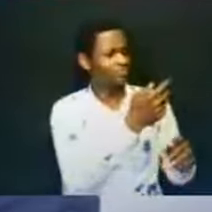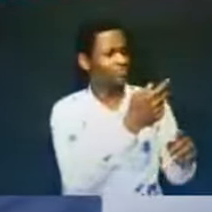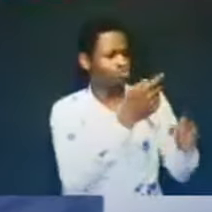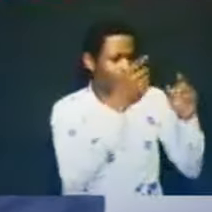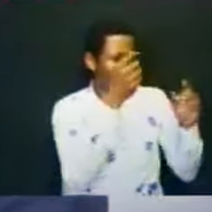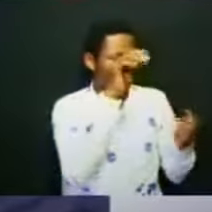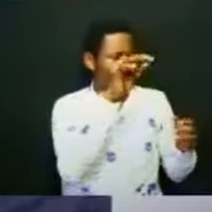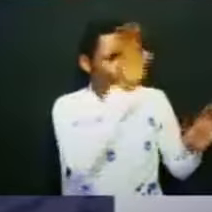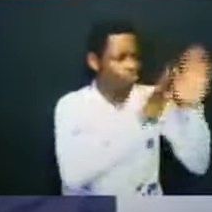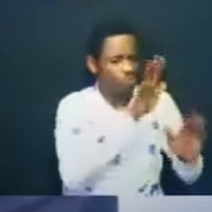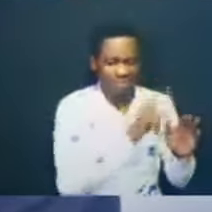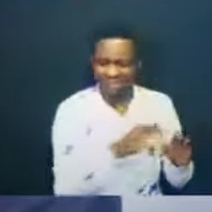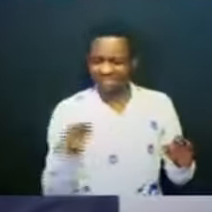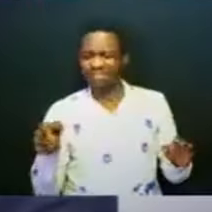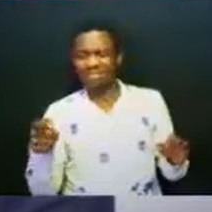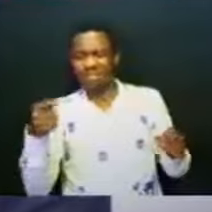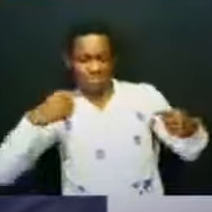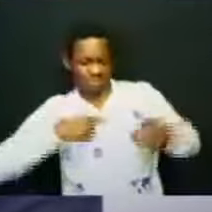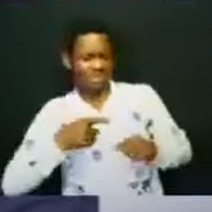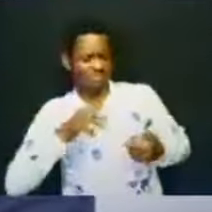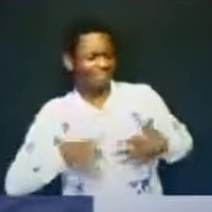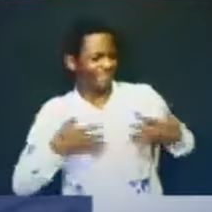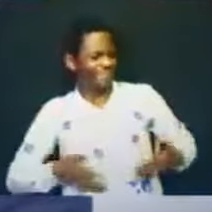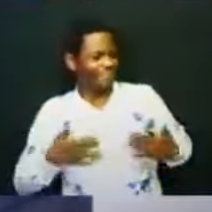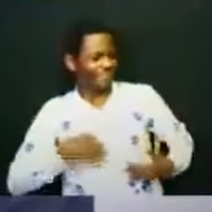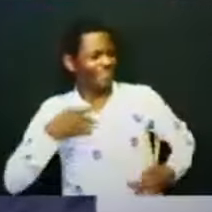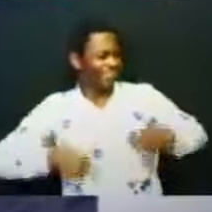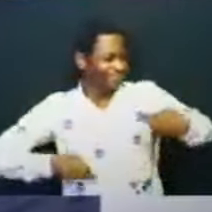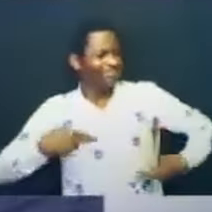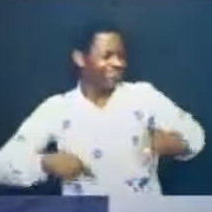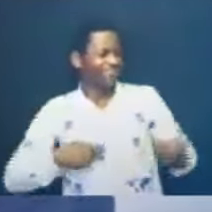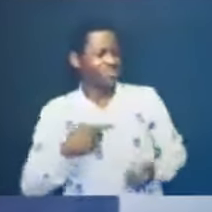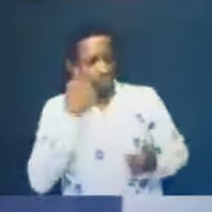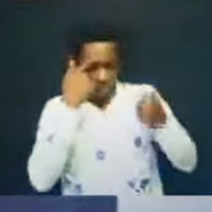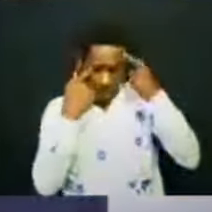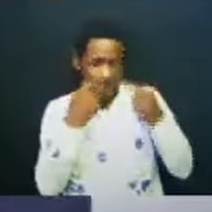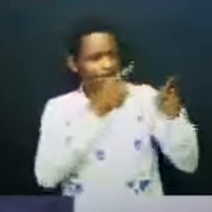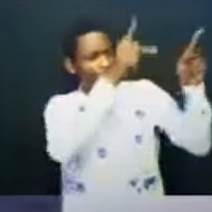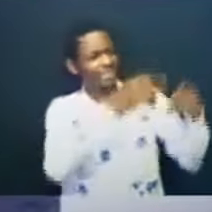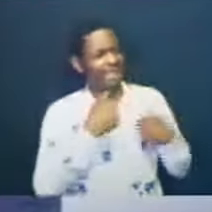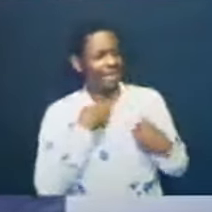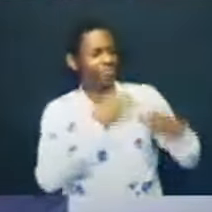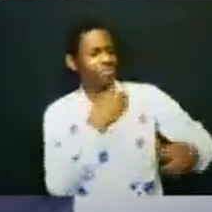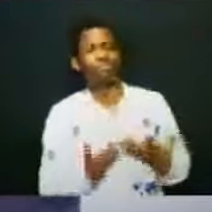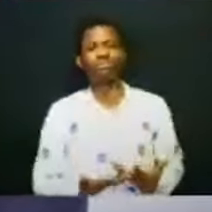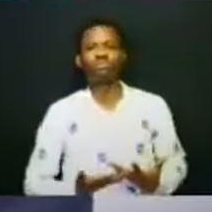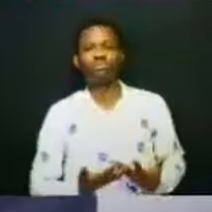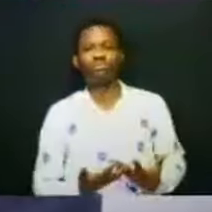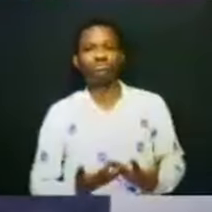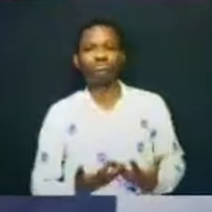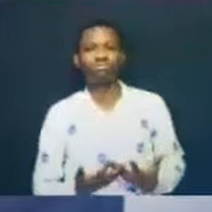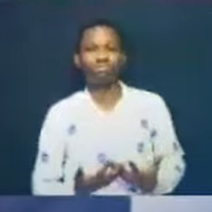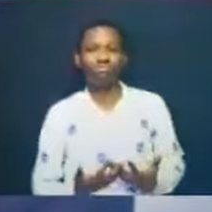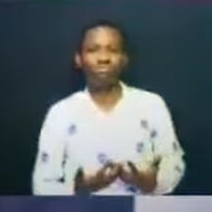no bribiemu wa se nia wodi ne ho ya no atamani mu a no wani age. This fellow died, and